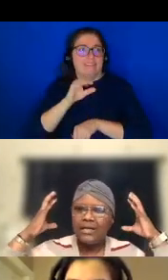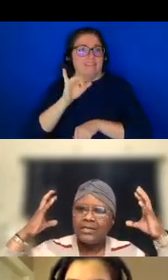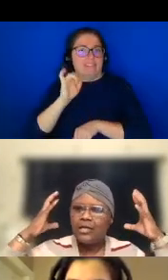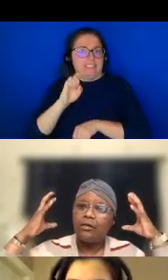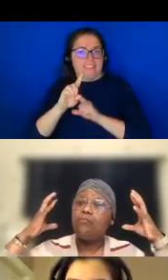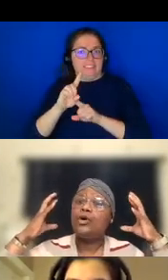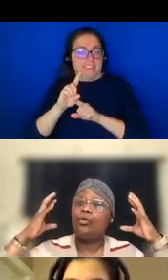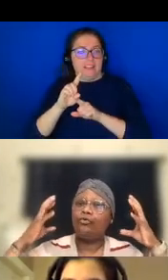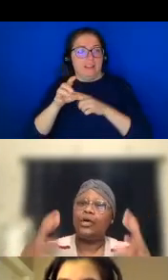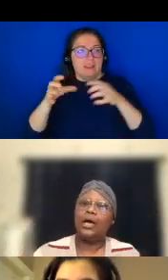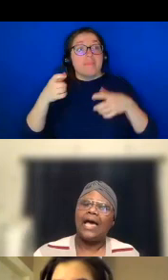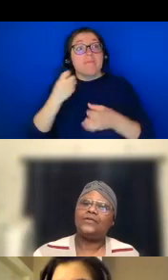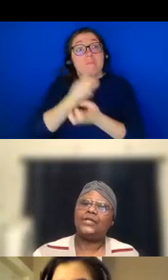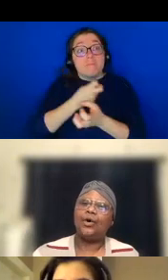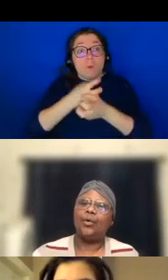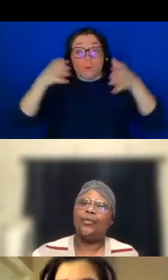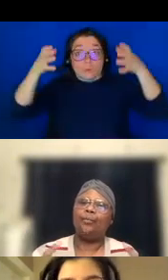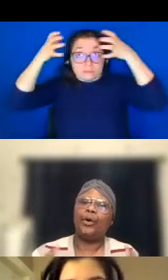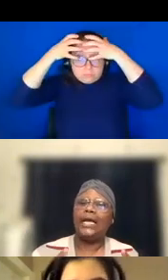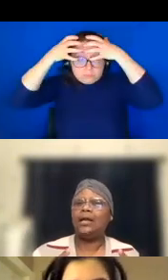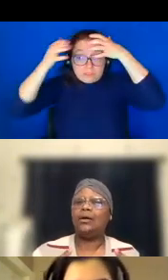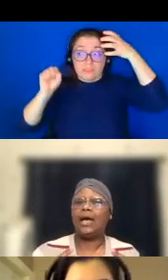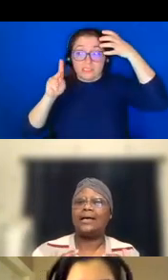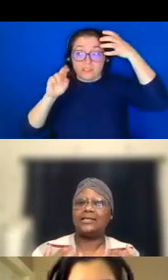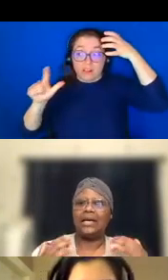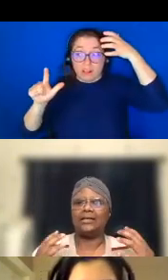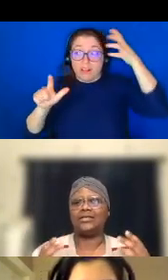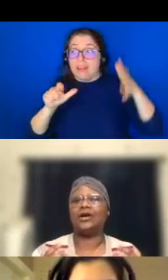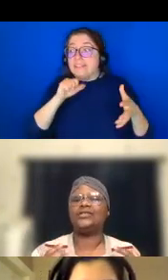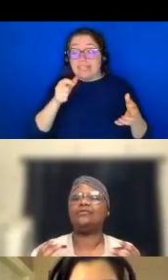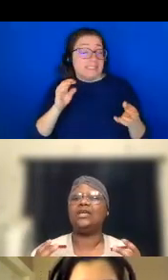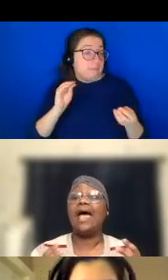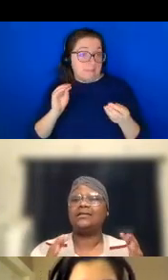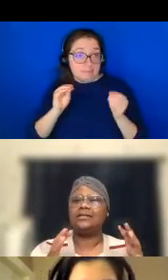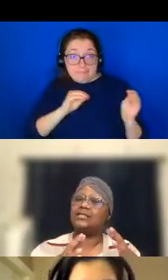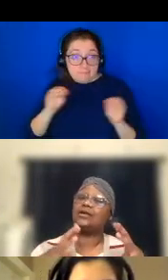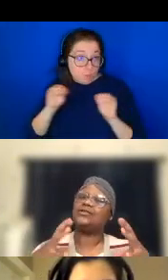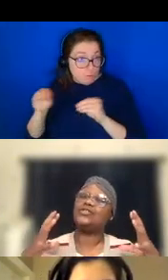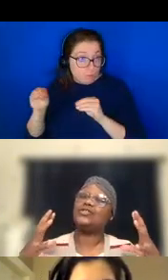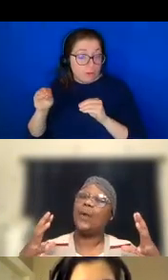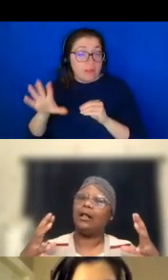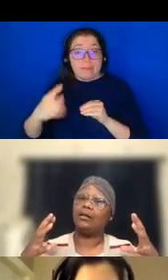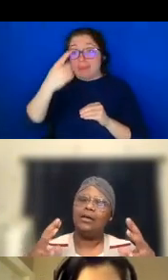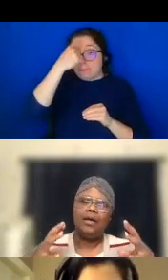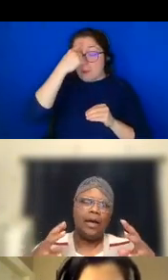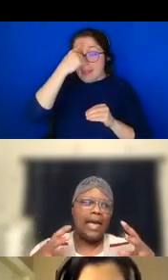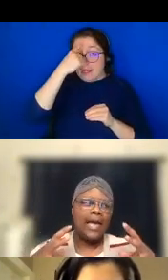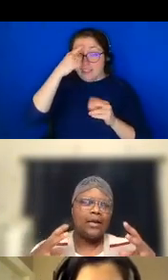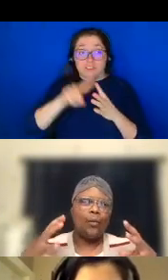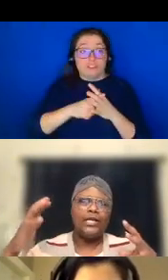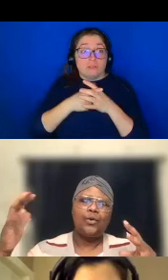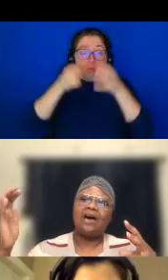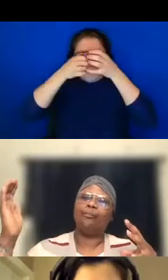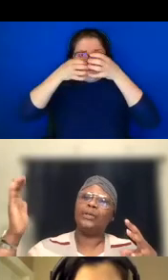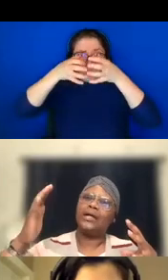doesn't necessarily move. And so the brain, as it starts to react, starts to swell. And